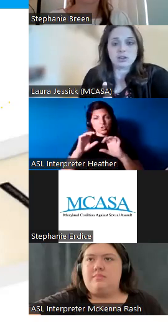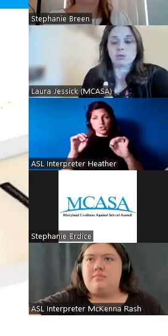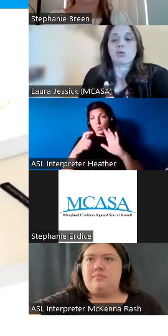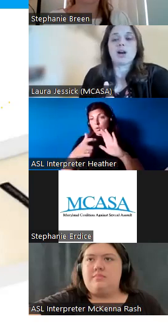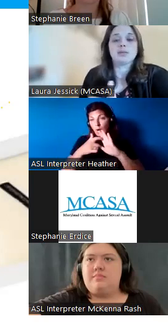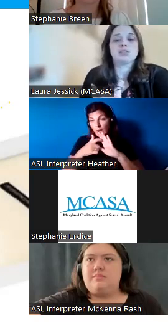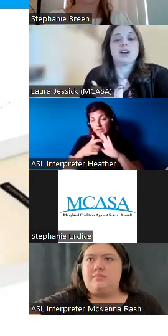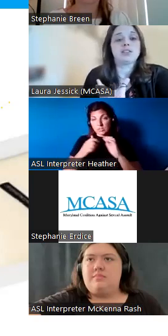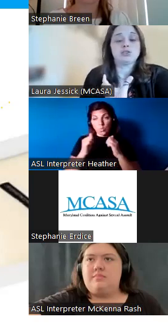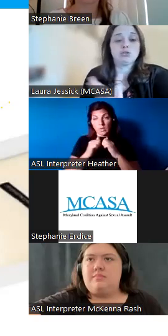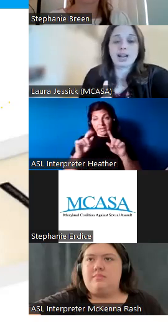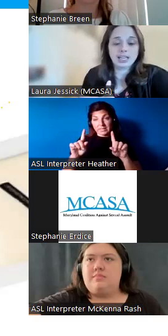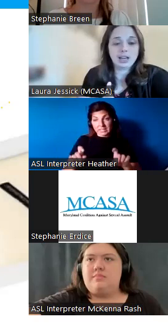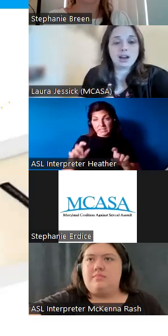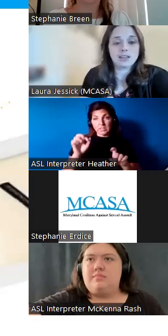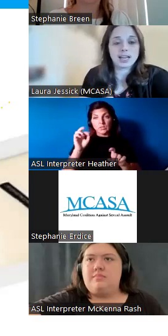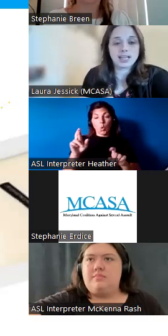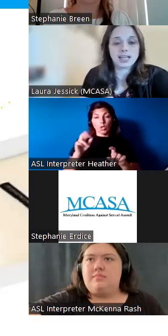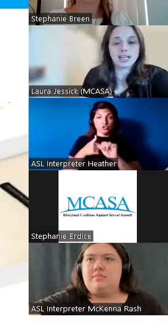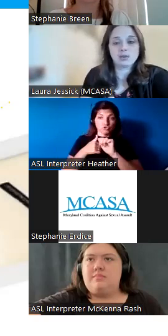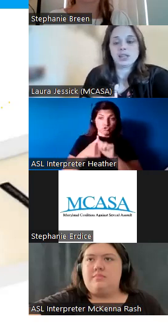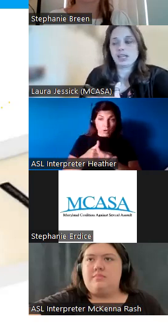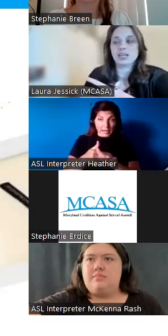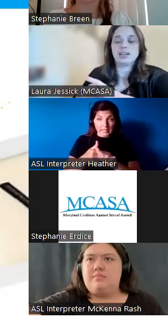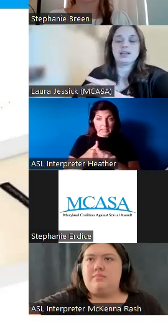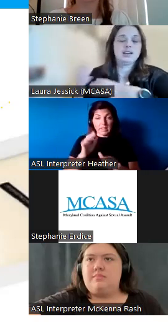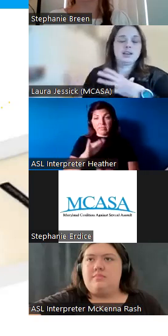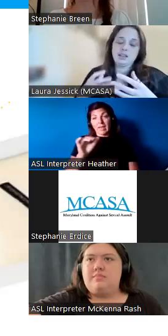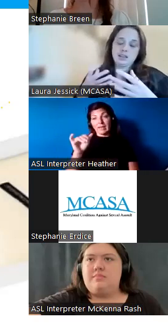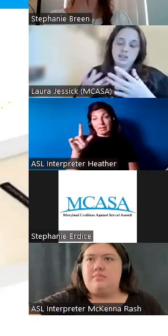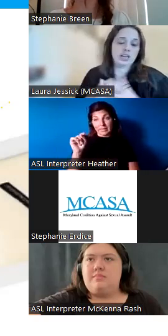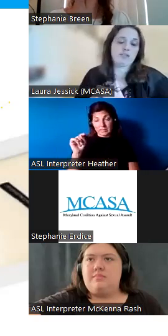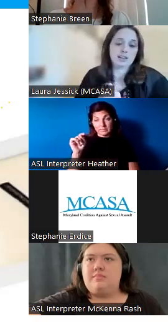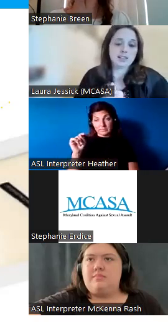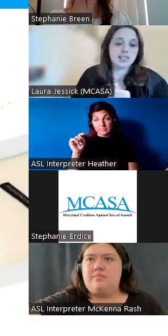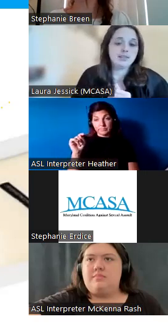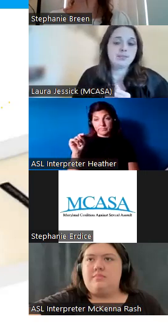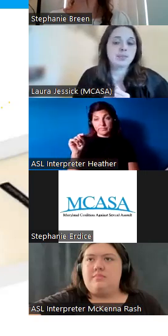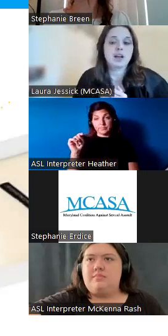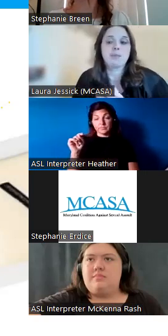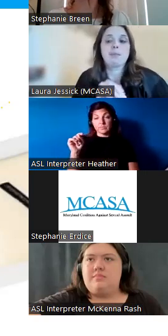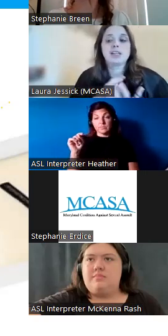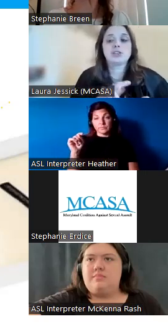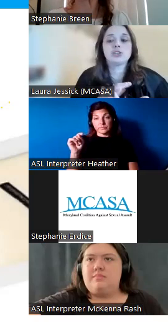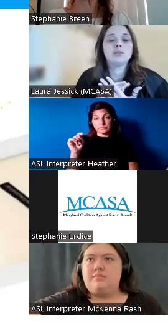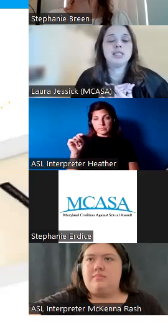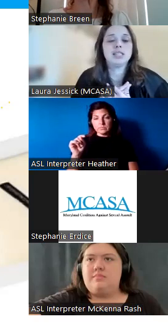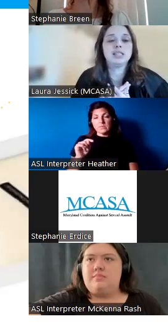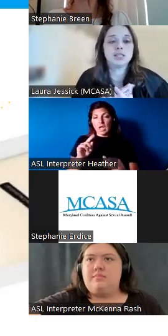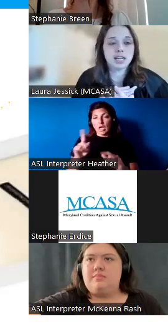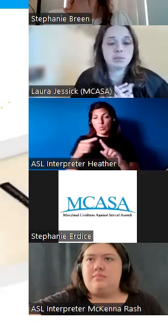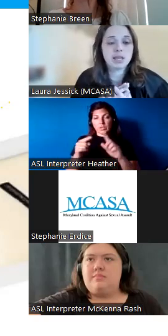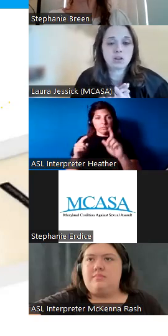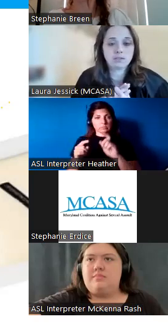testing or requirements around the tracking of that kit within the chain of custody, but it should